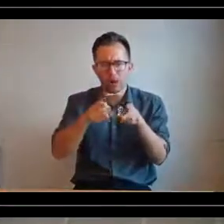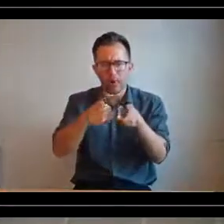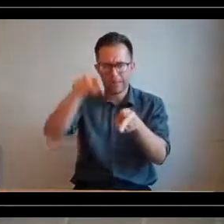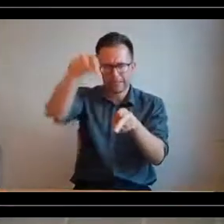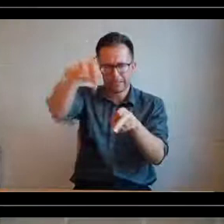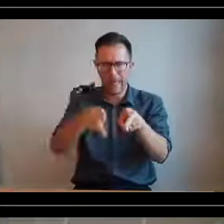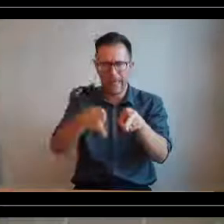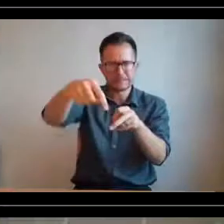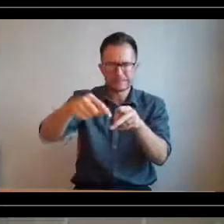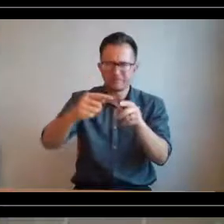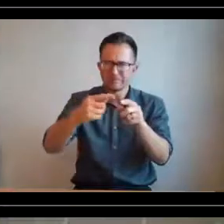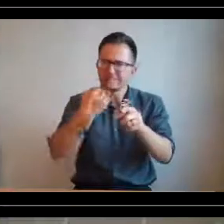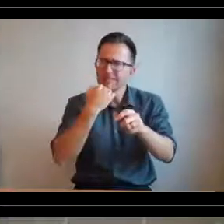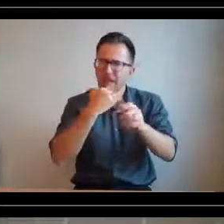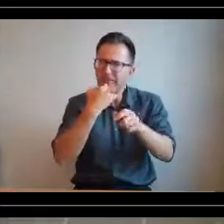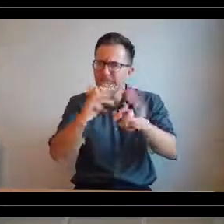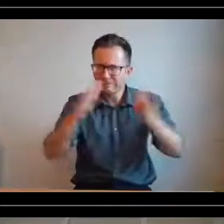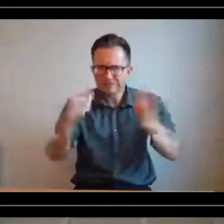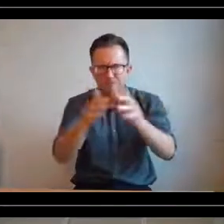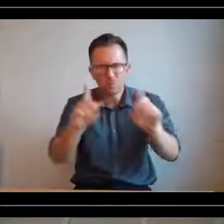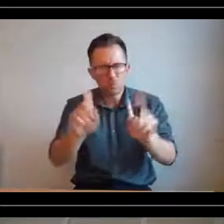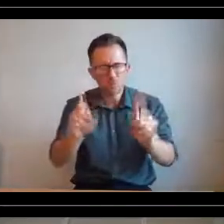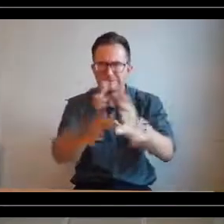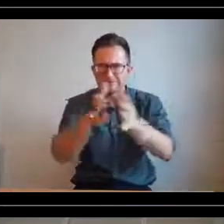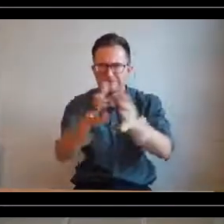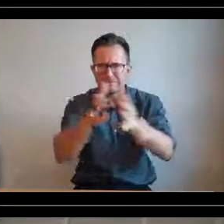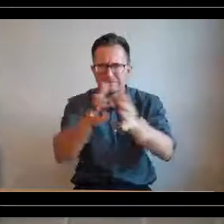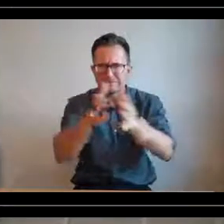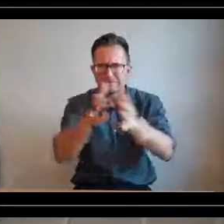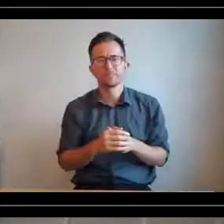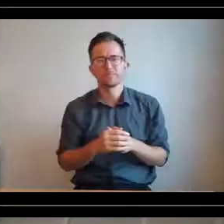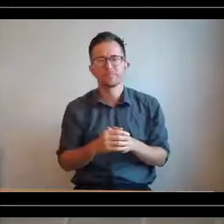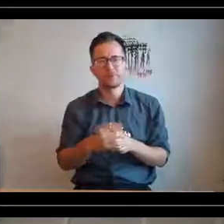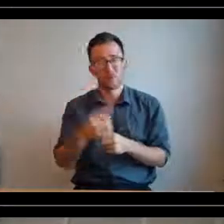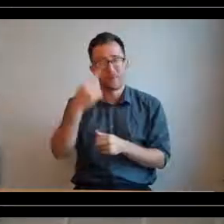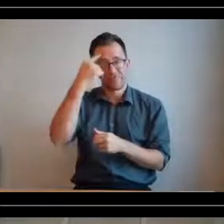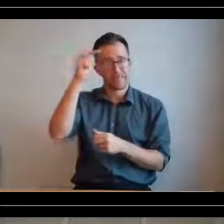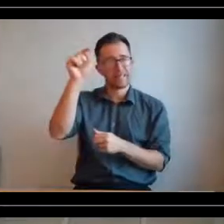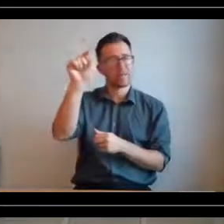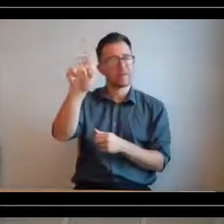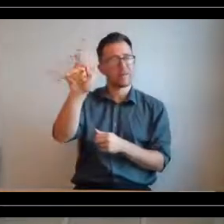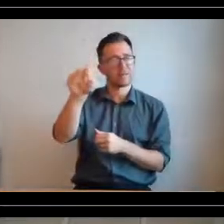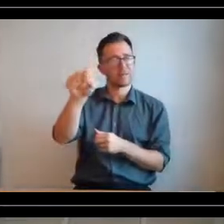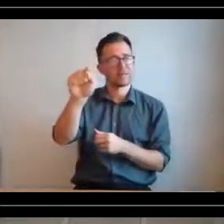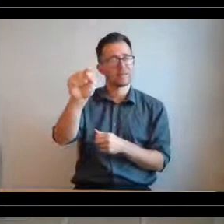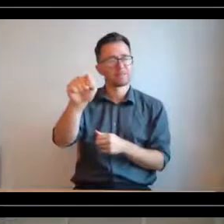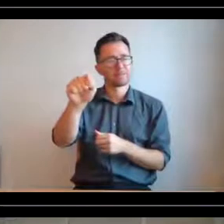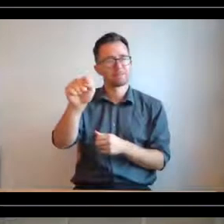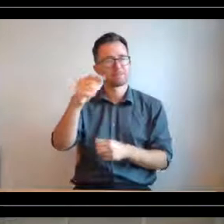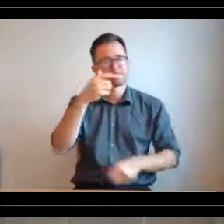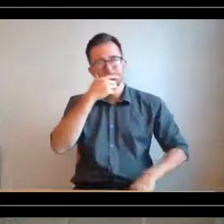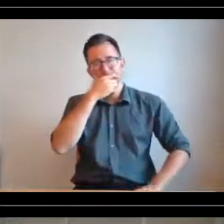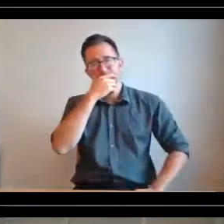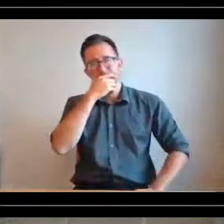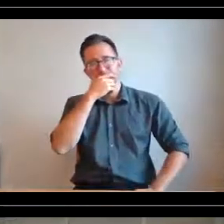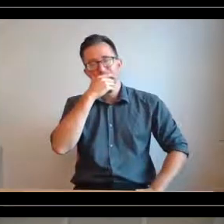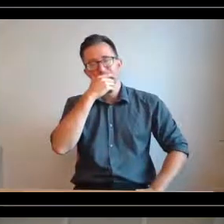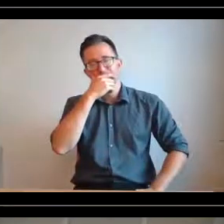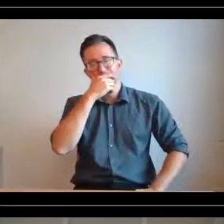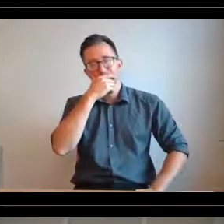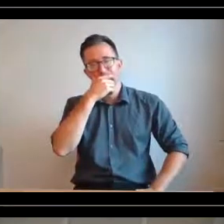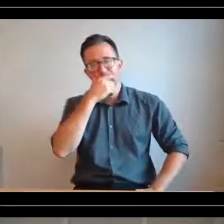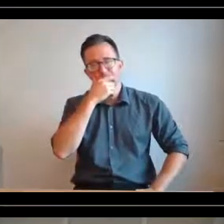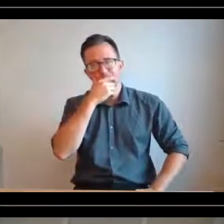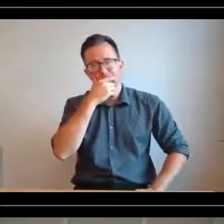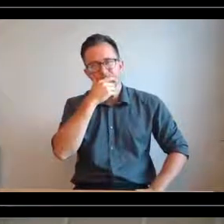There's the one at Thong Lane is, I think that one's, I've got the size off the top of my head. It's about one of